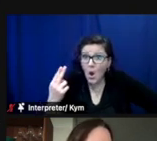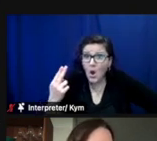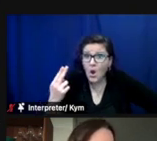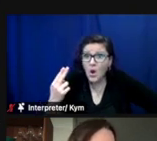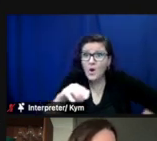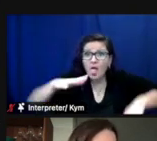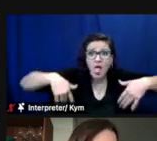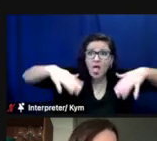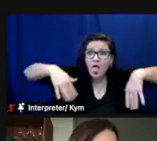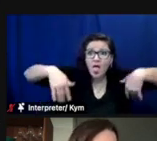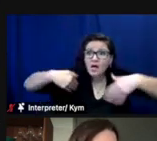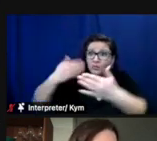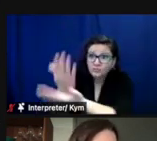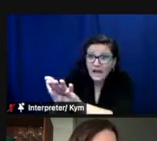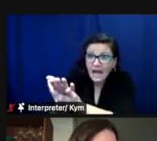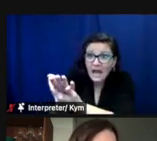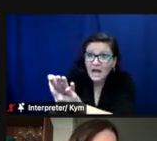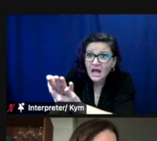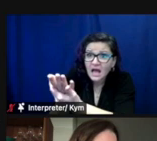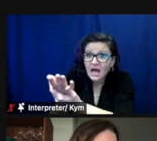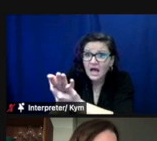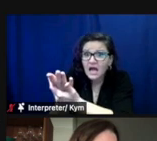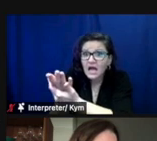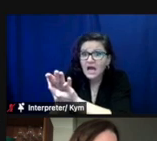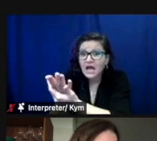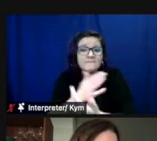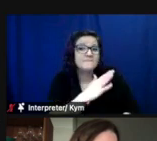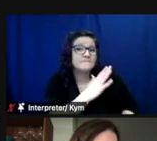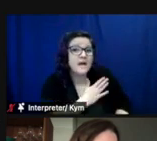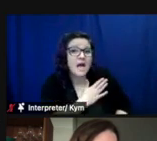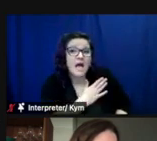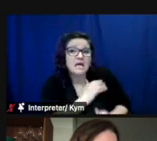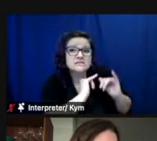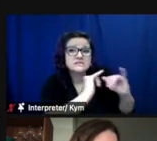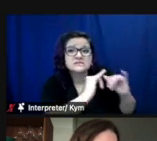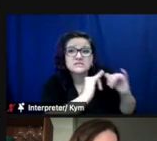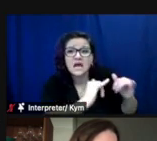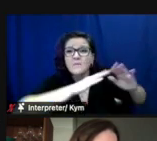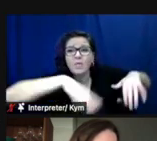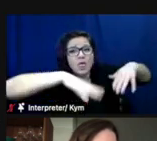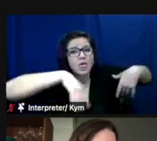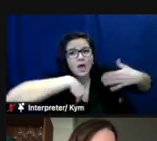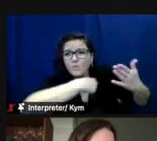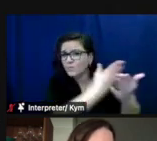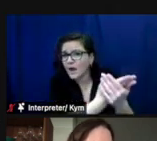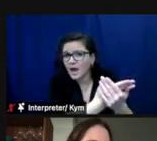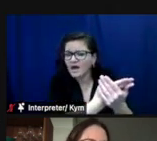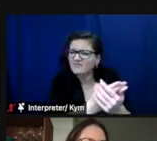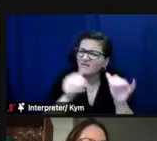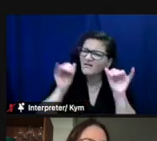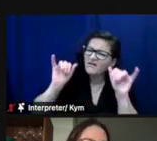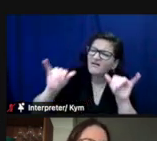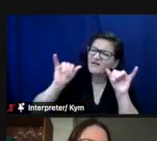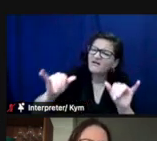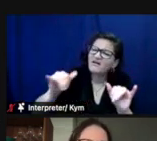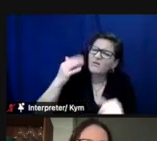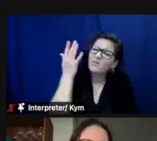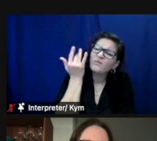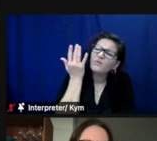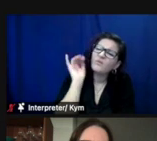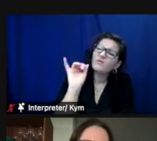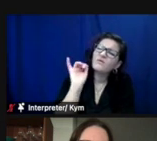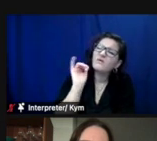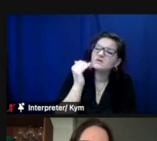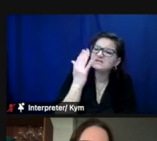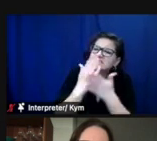Mine didn't arrive either. Oh, that's because I had a couple that came back, but I